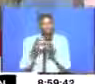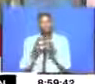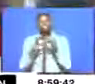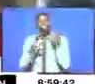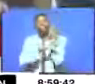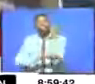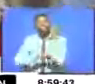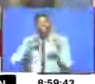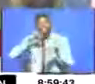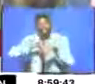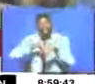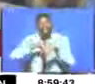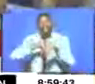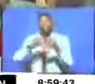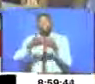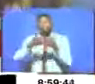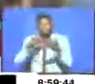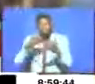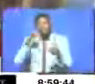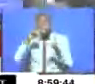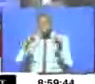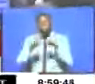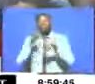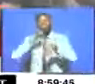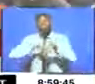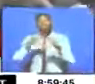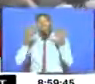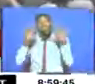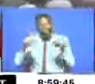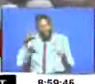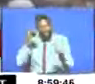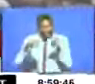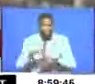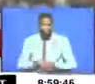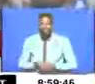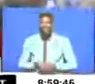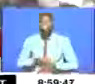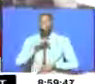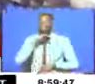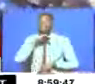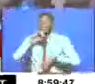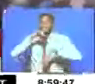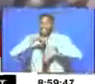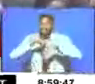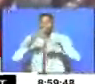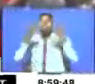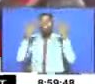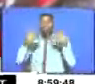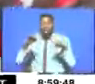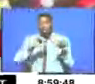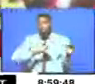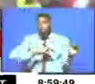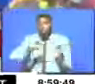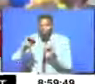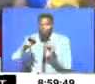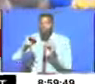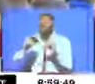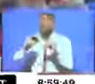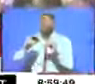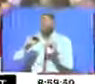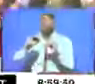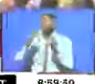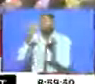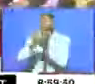Azimio la Umoja presidential flag bearer, in the company of other leaders, then proceeded on political engagements, including stopovers in